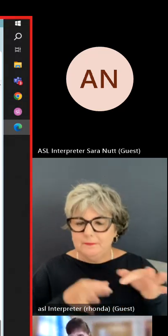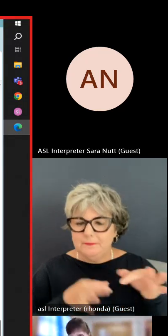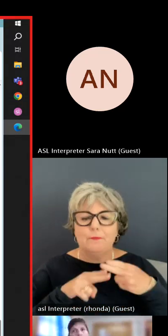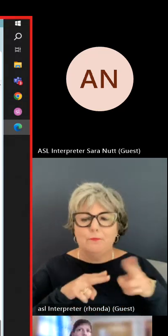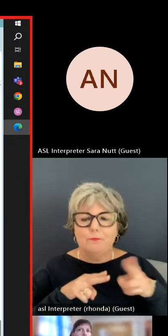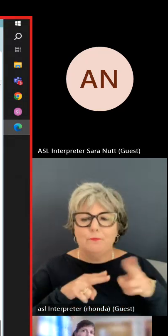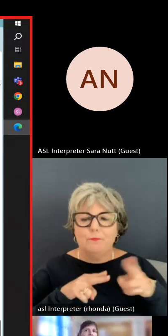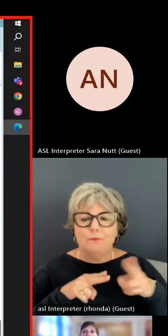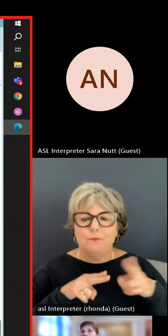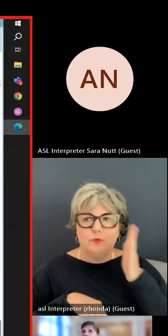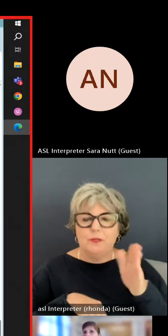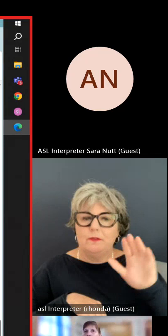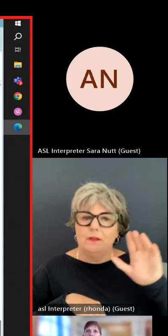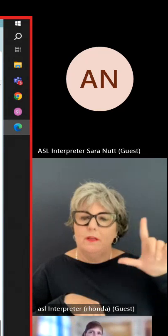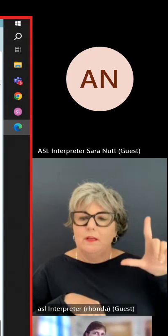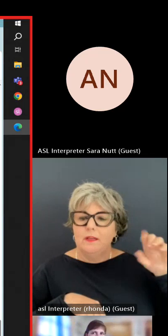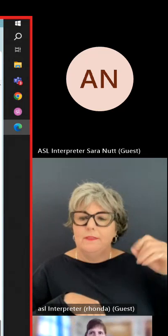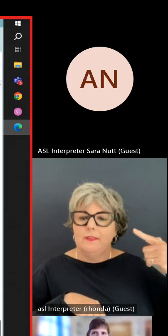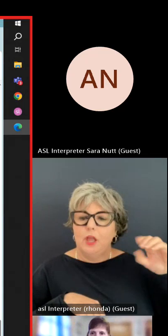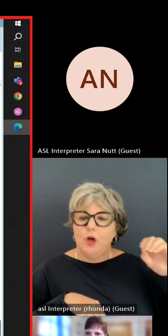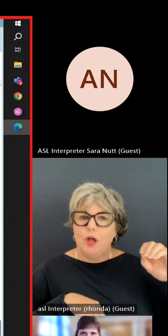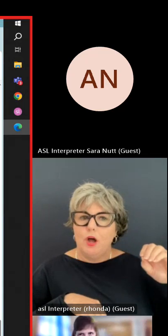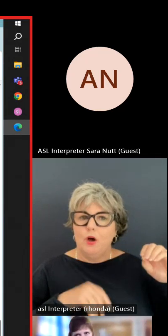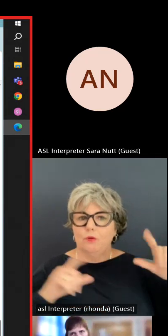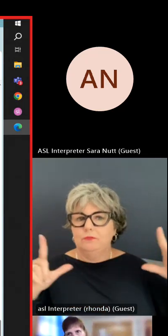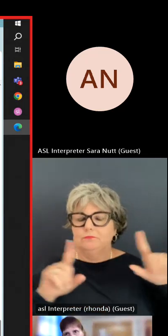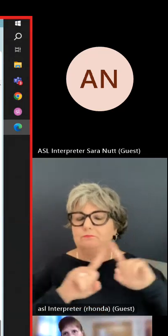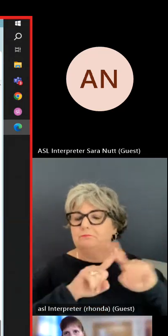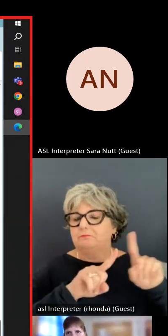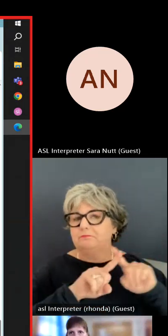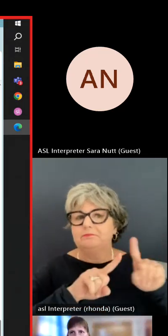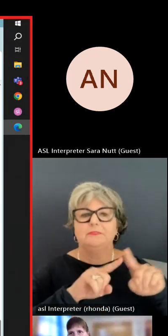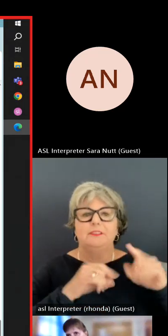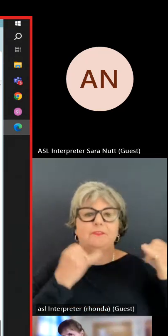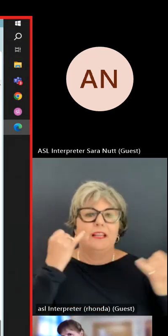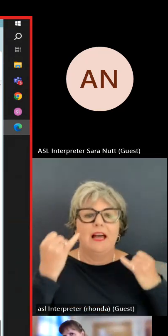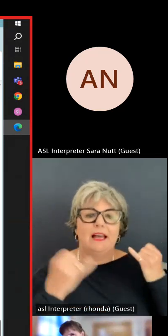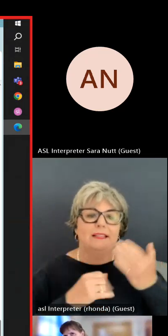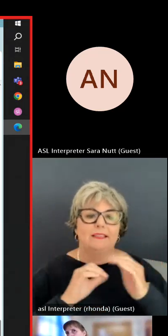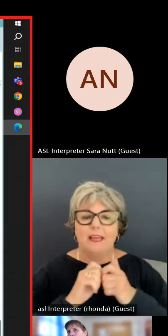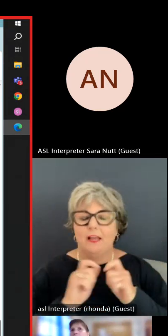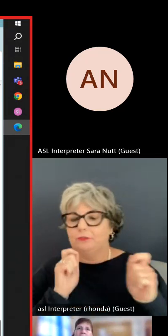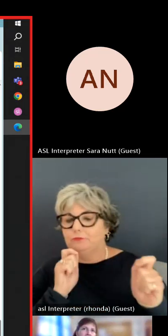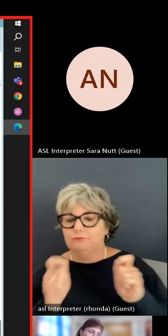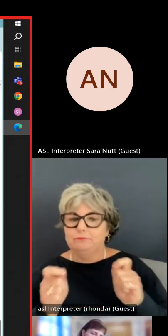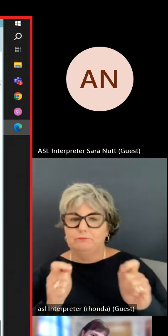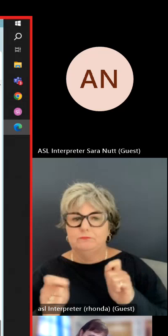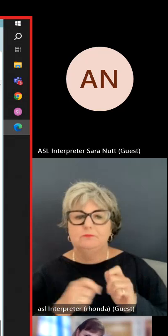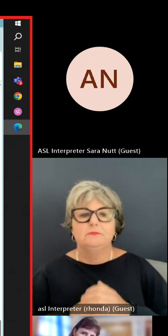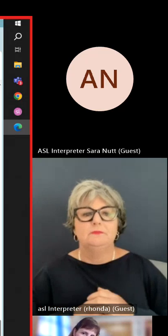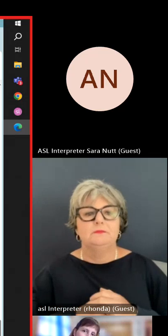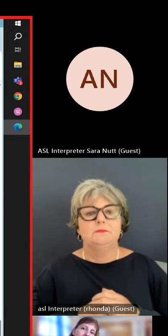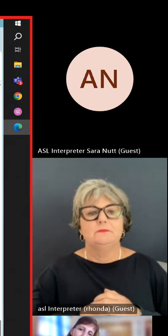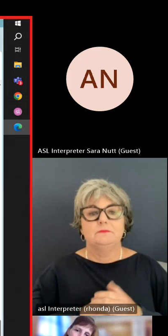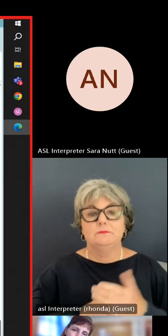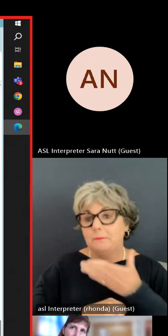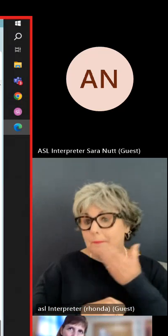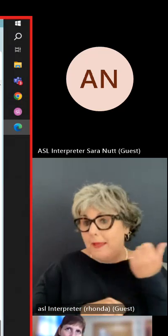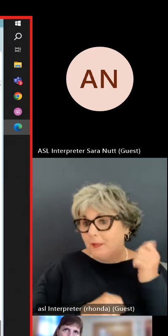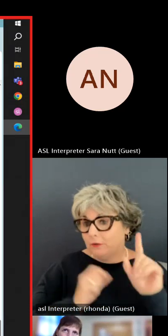a little bit. The logo's too big. Okay, so we've got lots of ideas here on how to make this. Is this